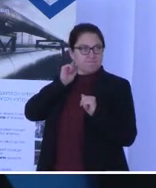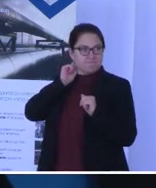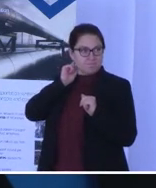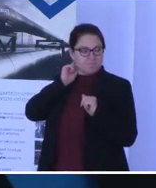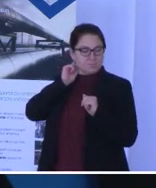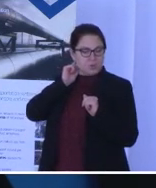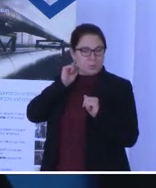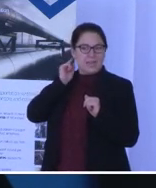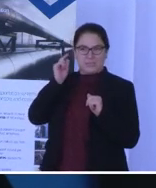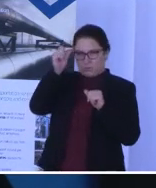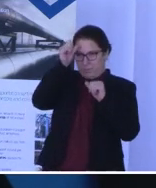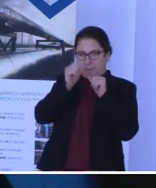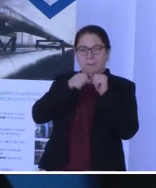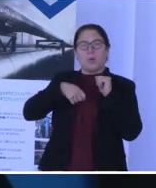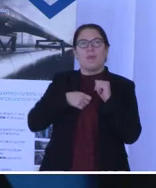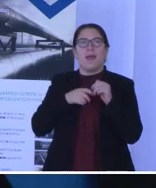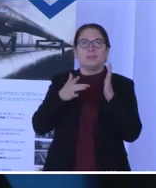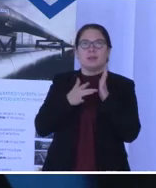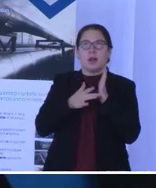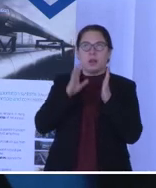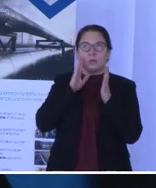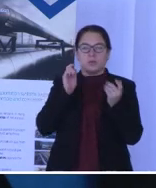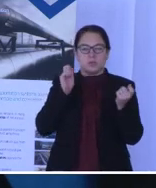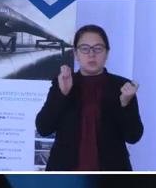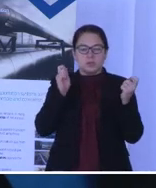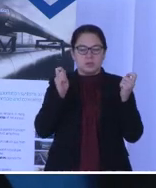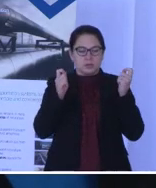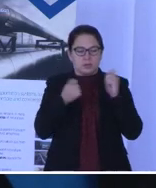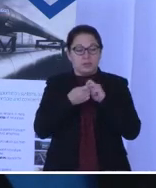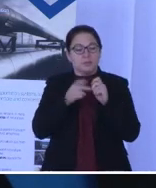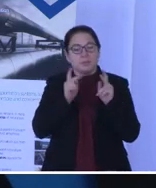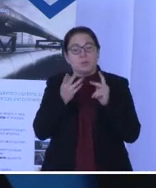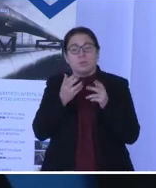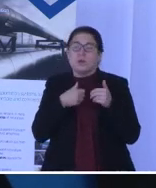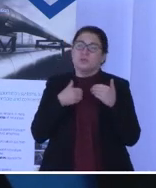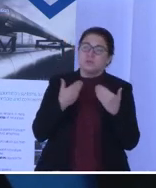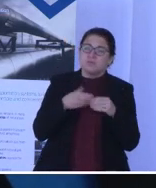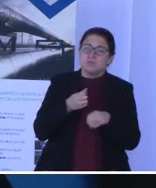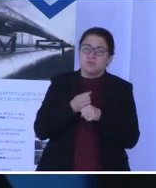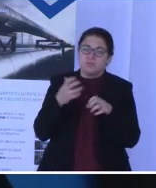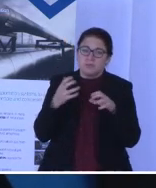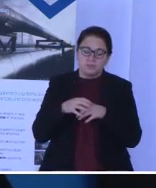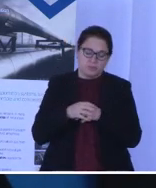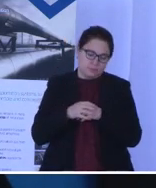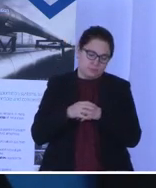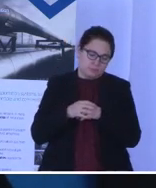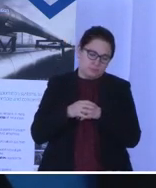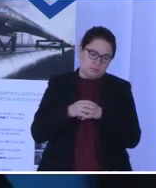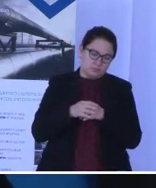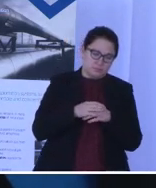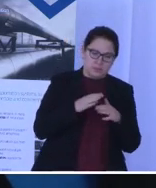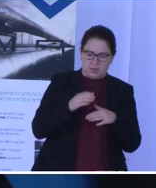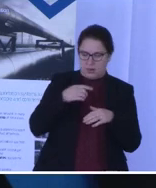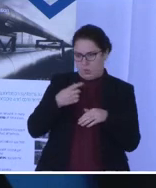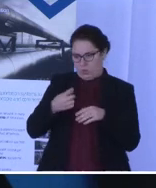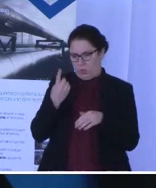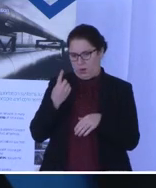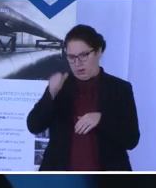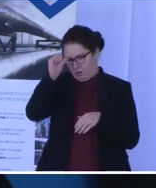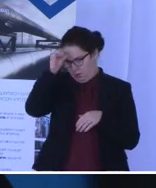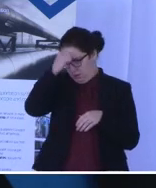evolving technologies for carrying out bombings. And then something which I particularly remember was